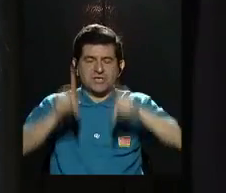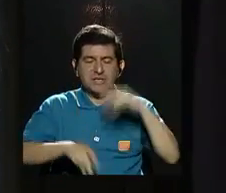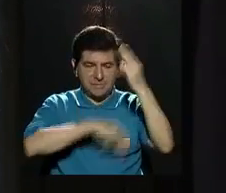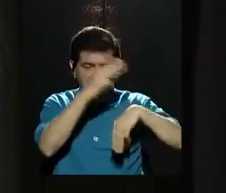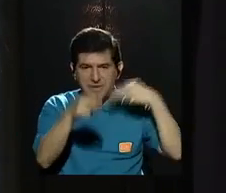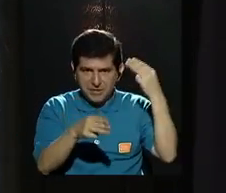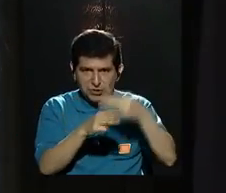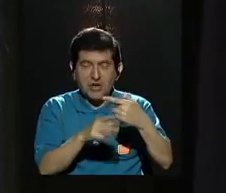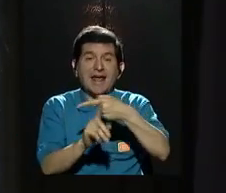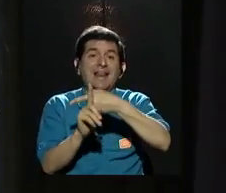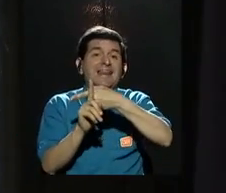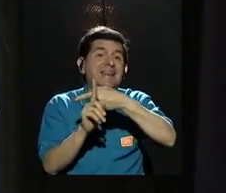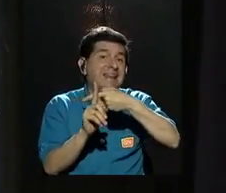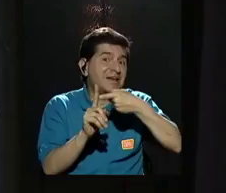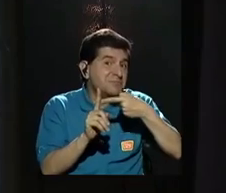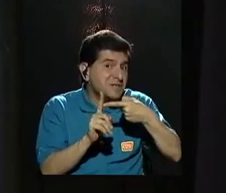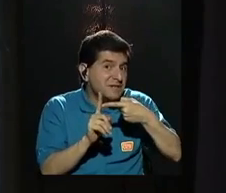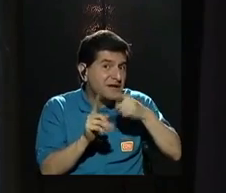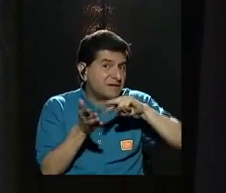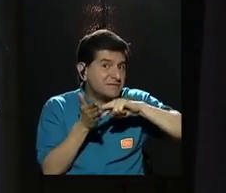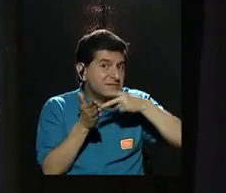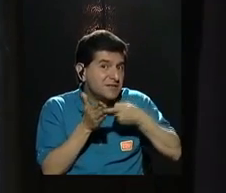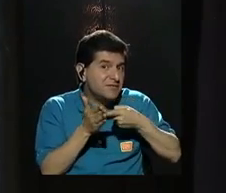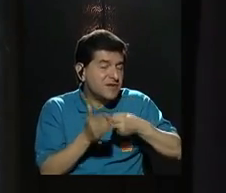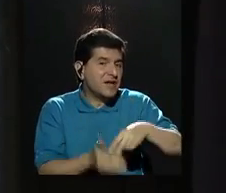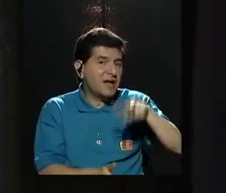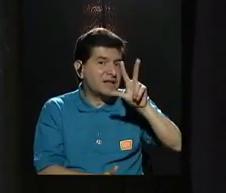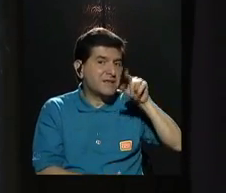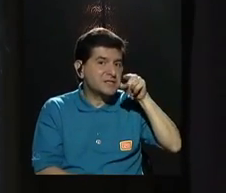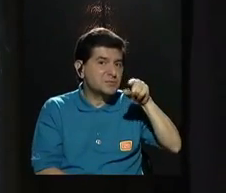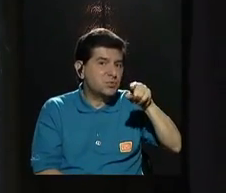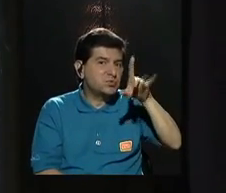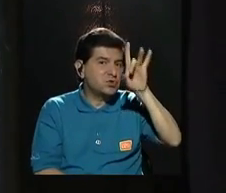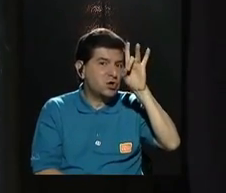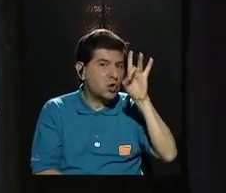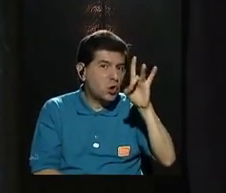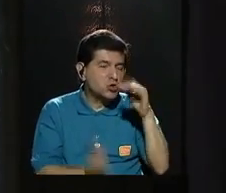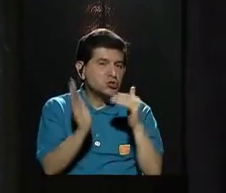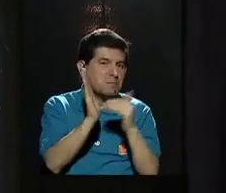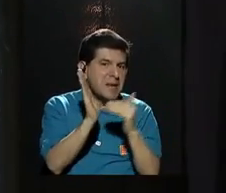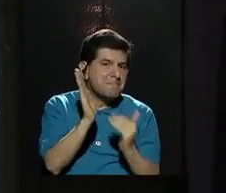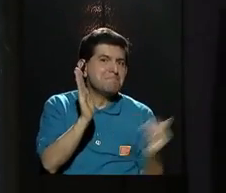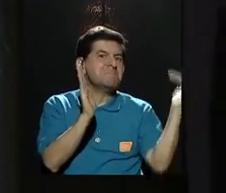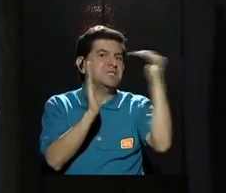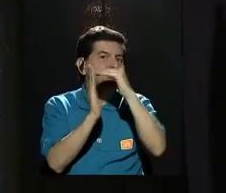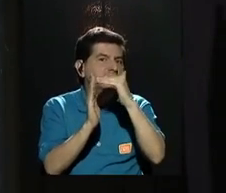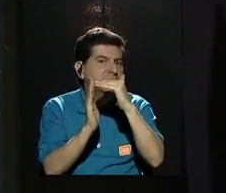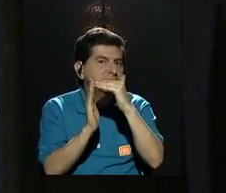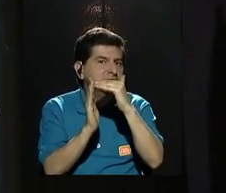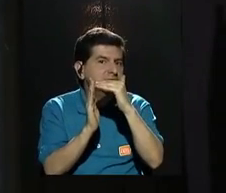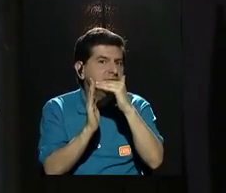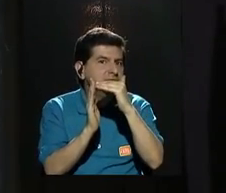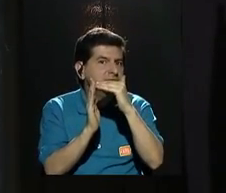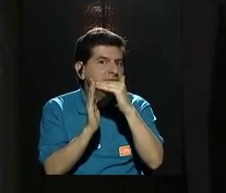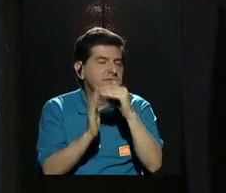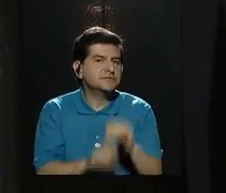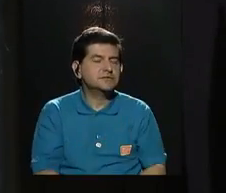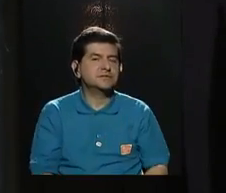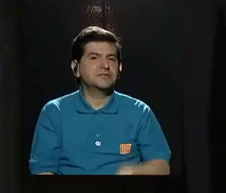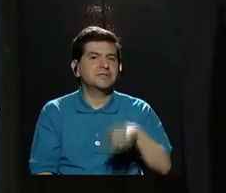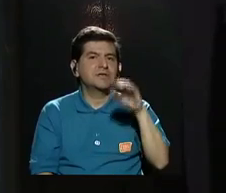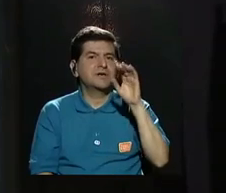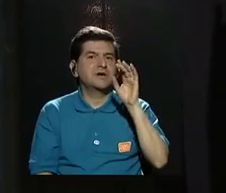would amount to 3.8 billion. Now, 8 people,